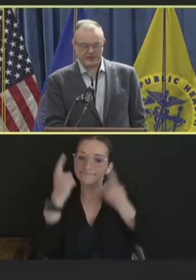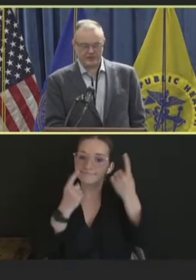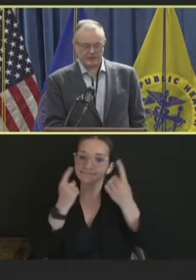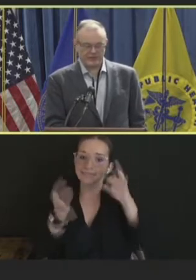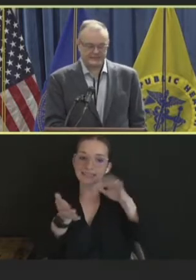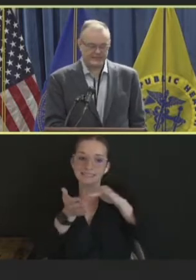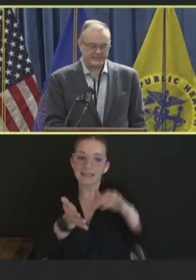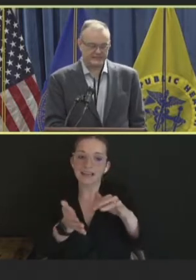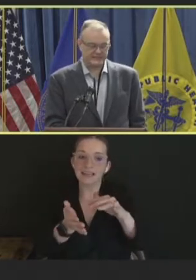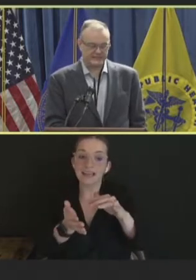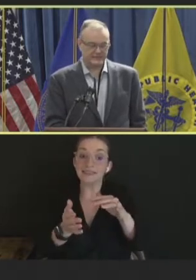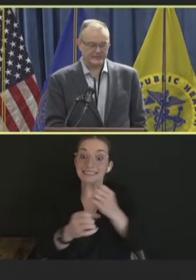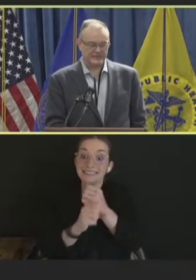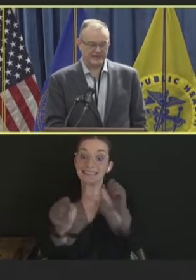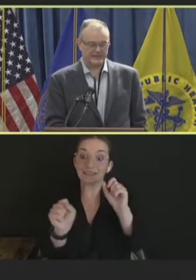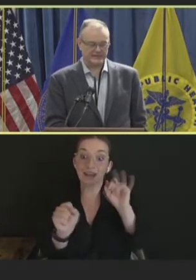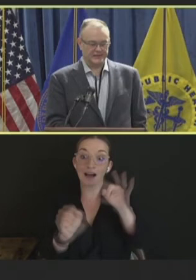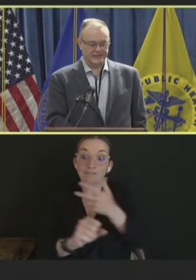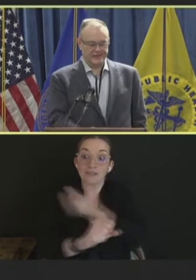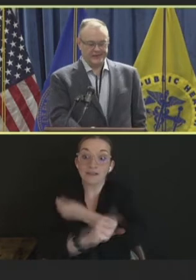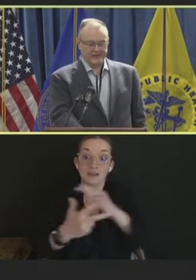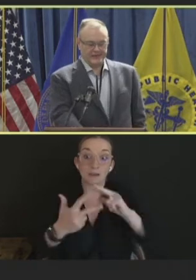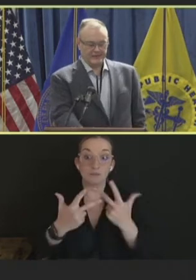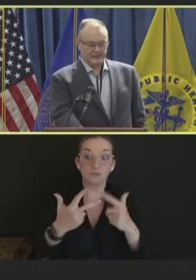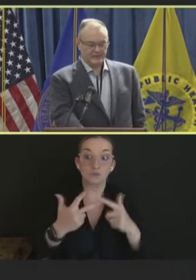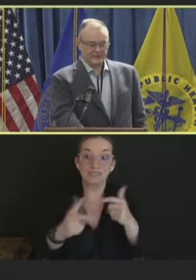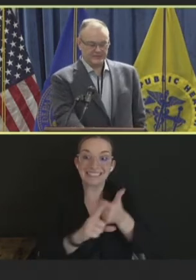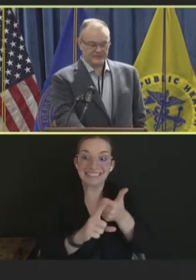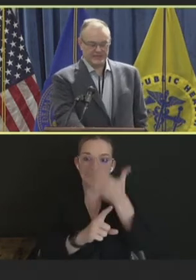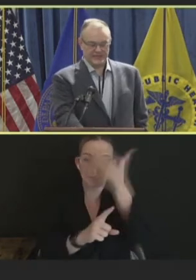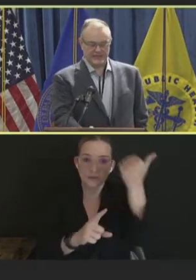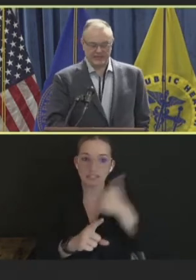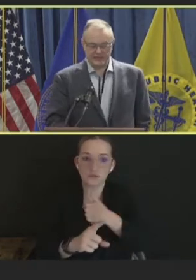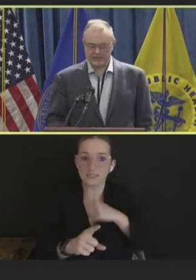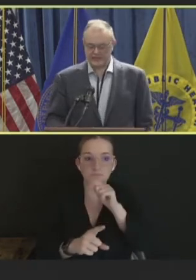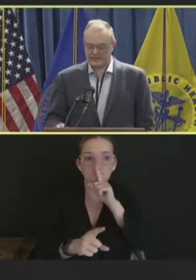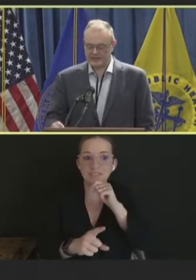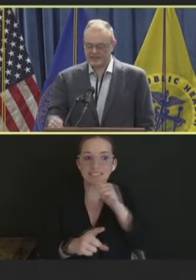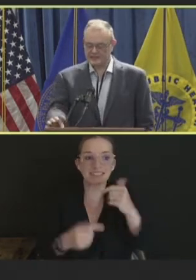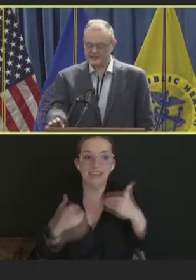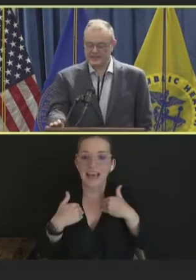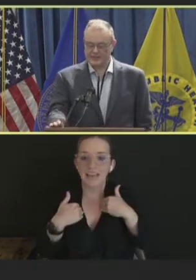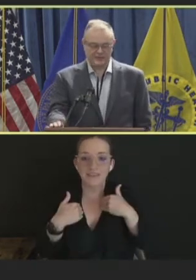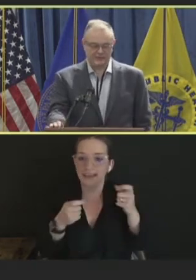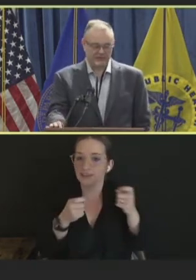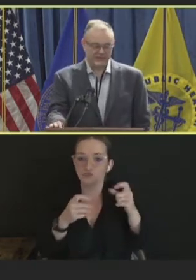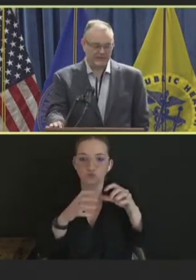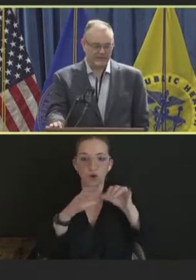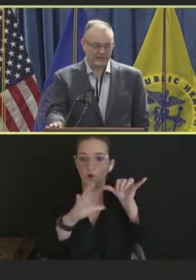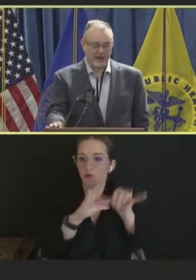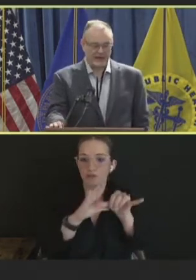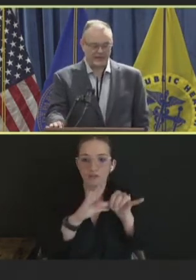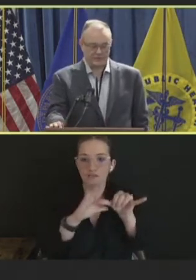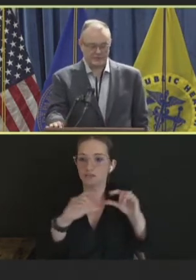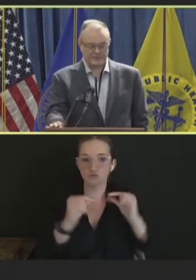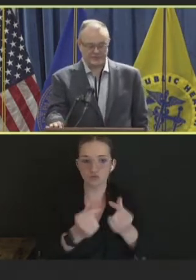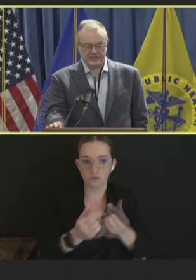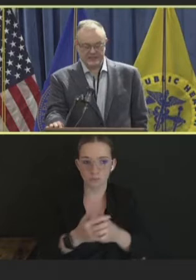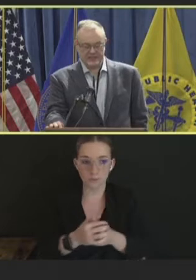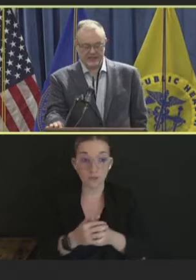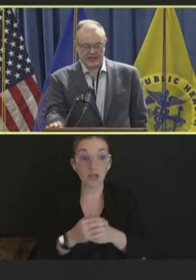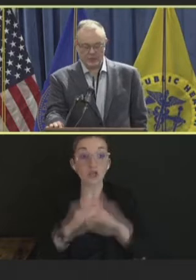have a group that didn't receive that. So this was the setup of the 9